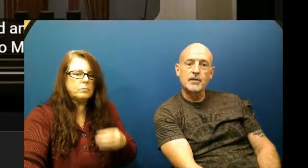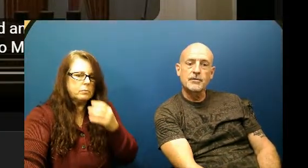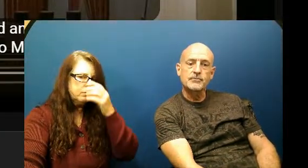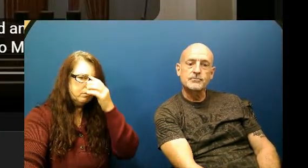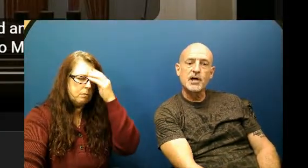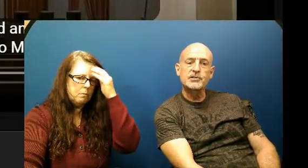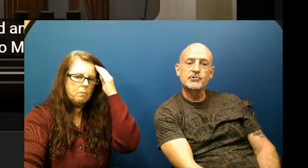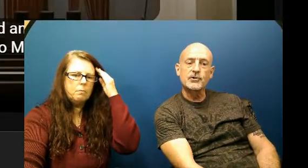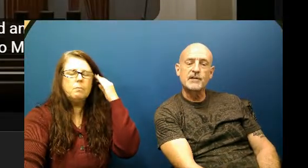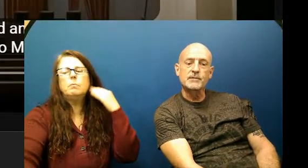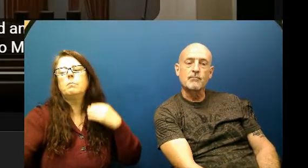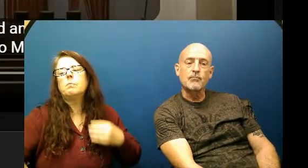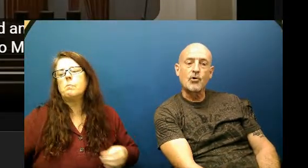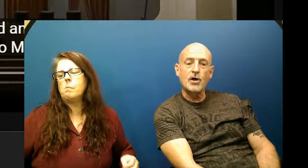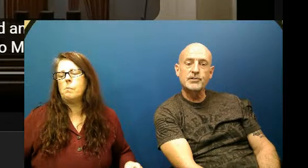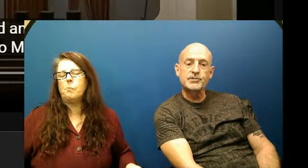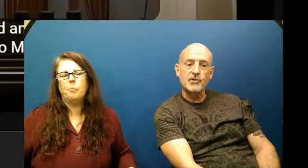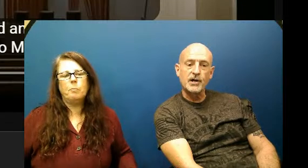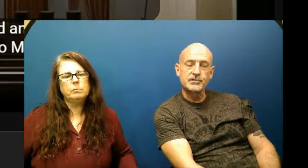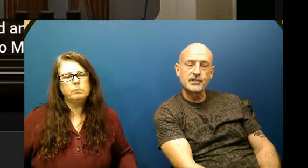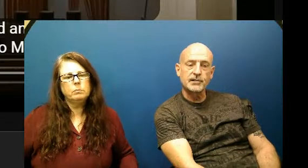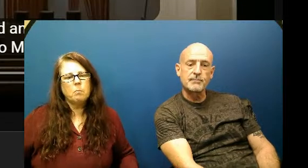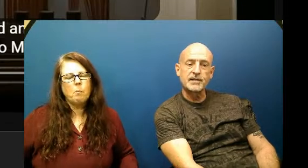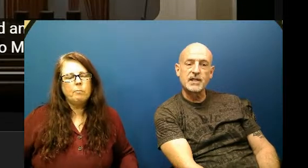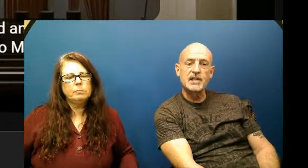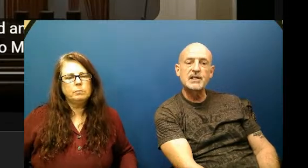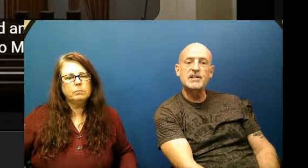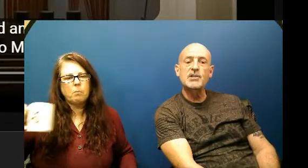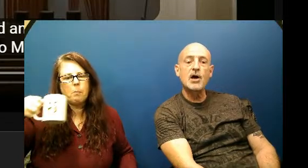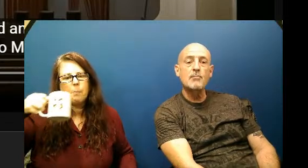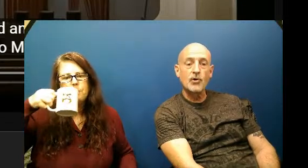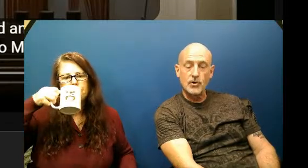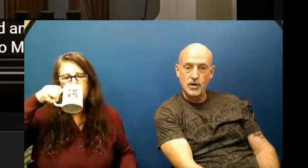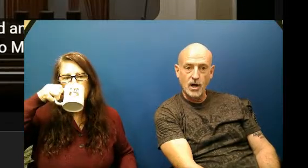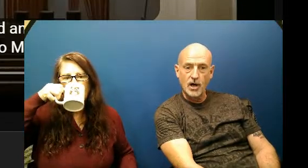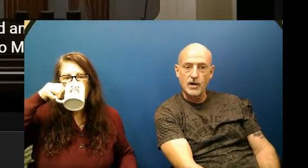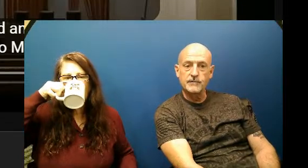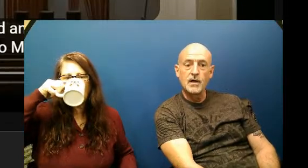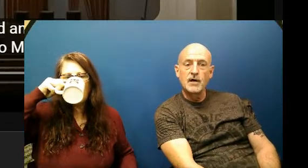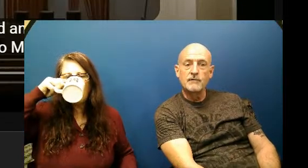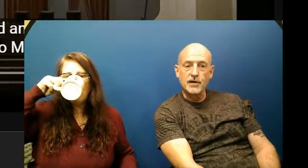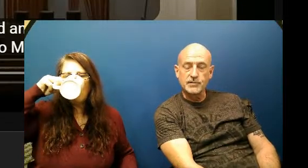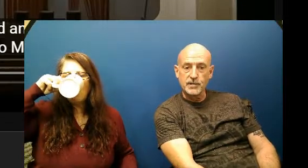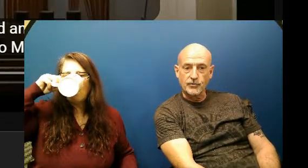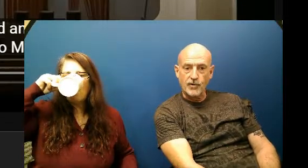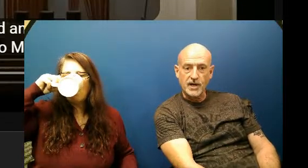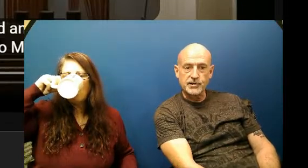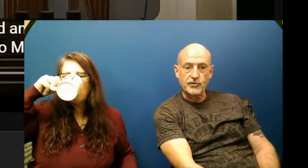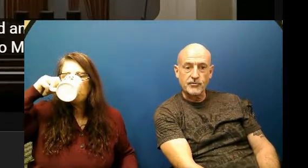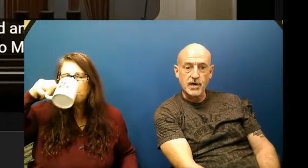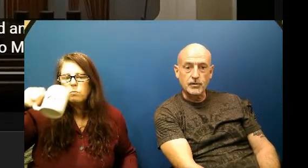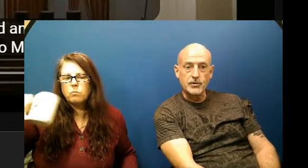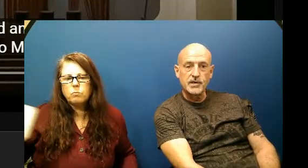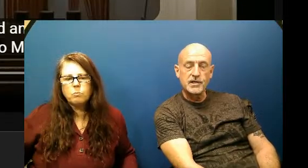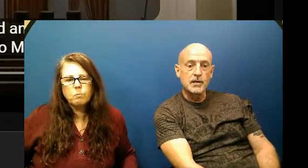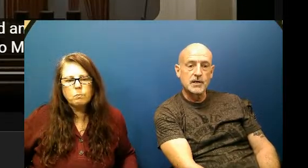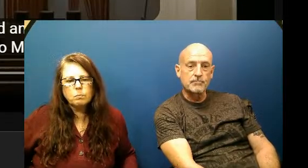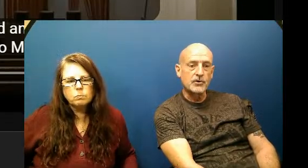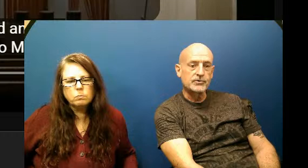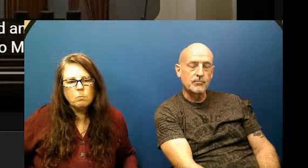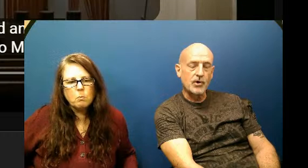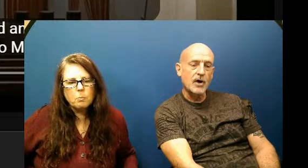because judges are given broad discretion to limit any number of fundamental rights,